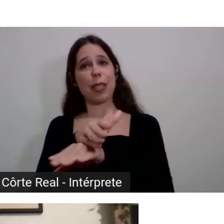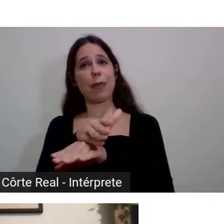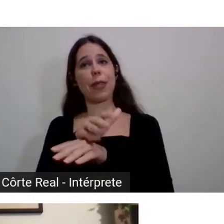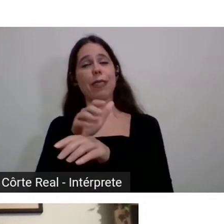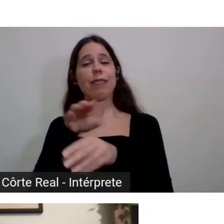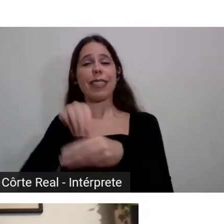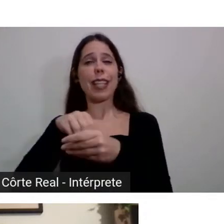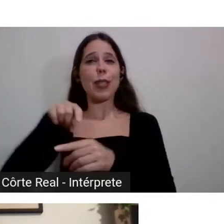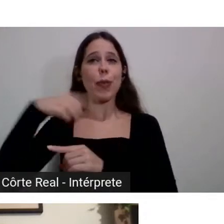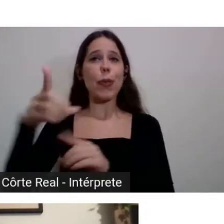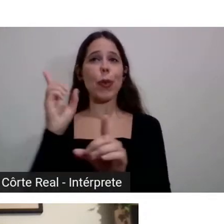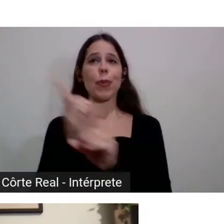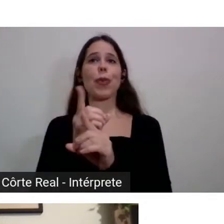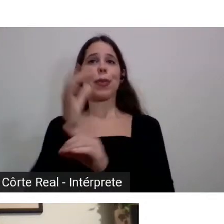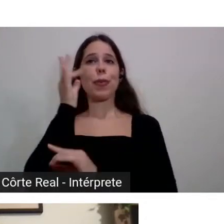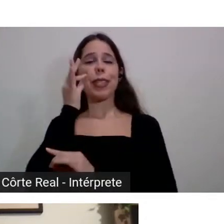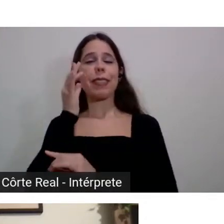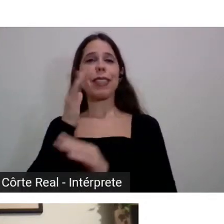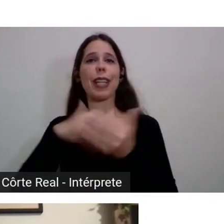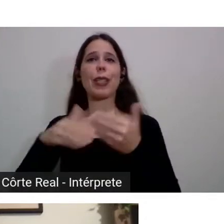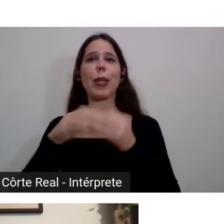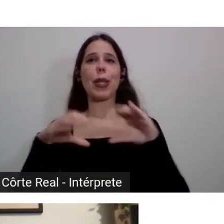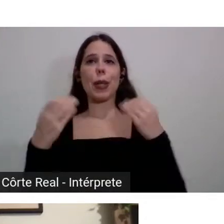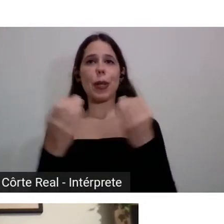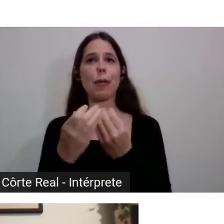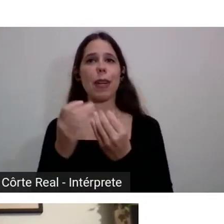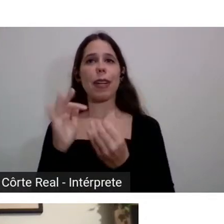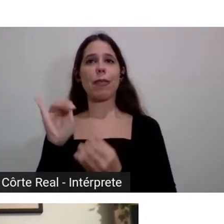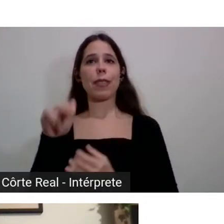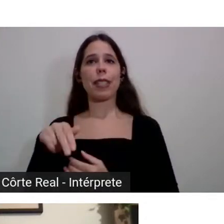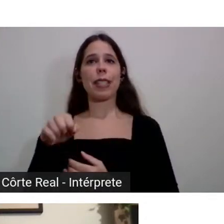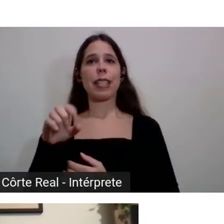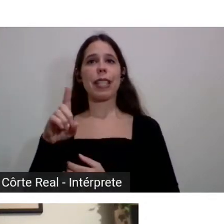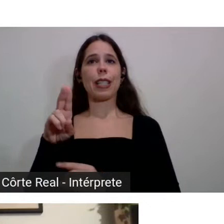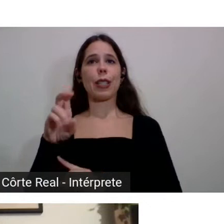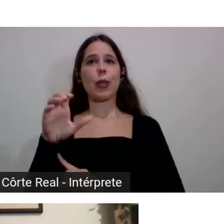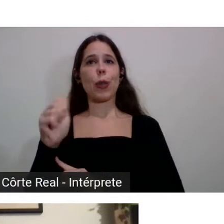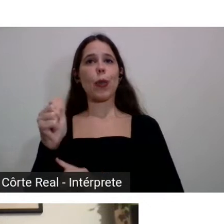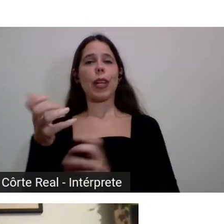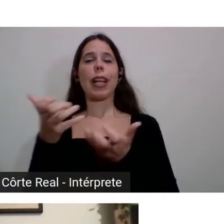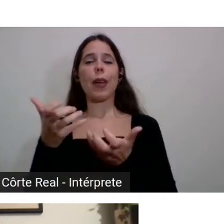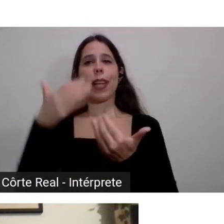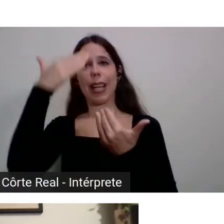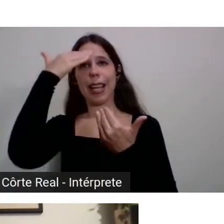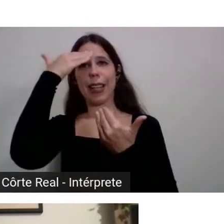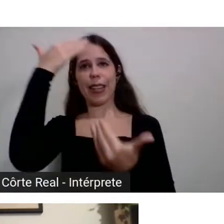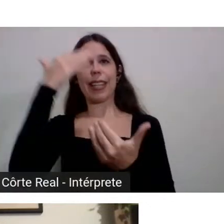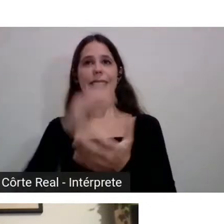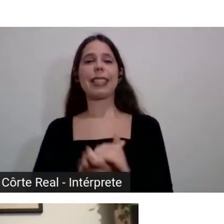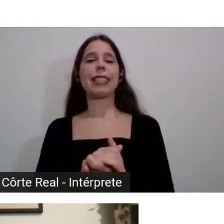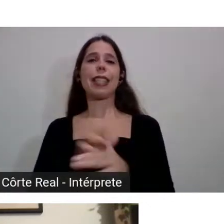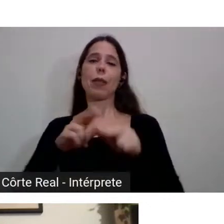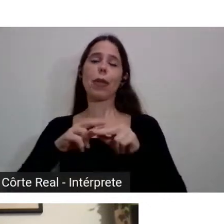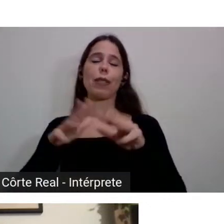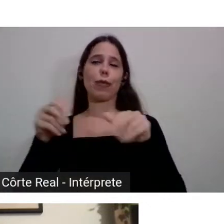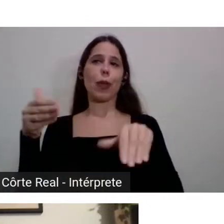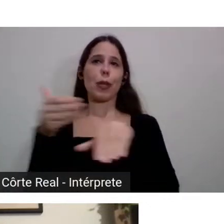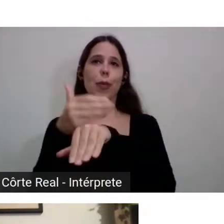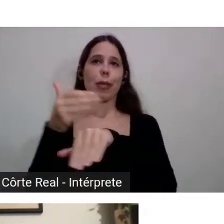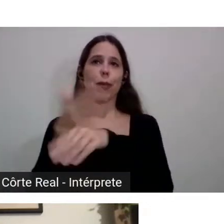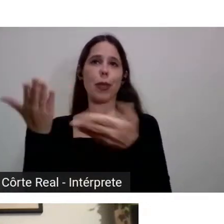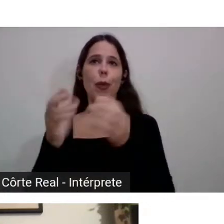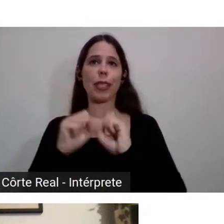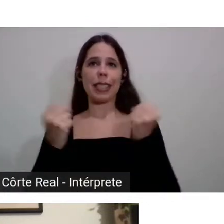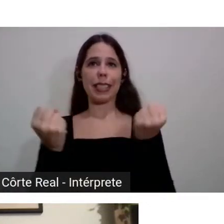comunidade FINEDUCA, quero agradecer por vocês participarem desse seminário hoje. Bem,